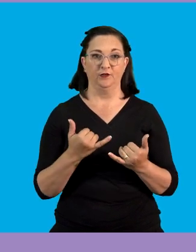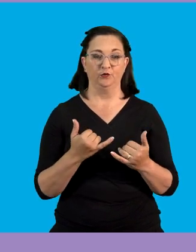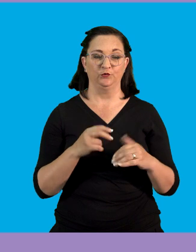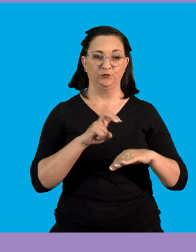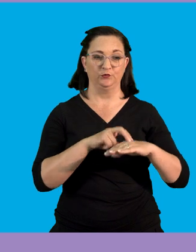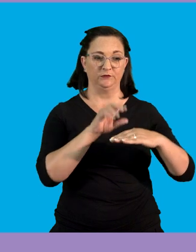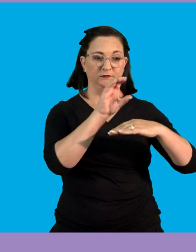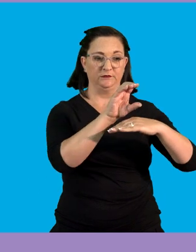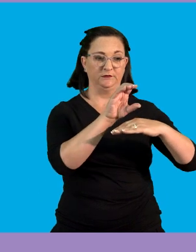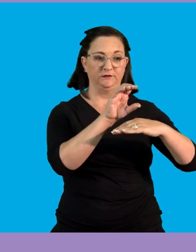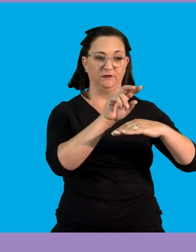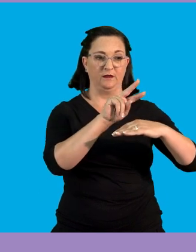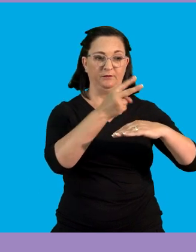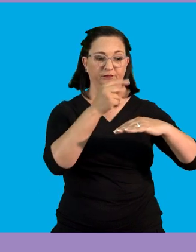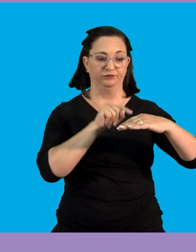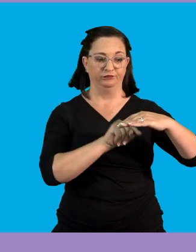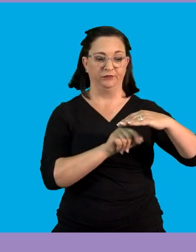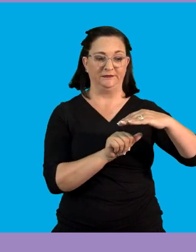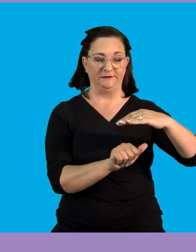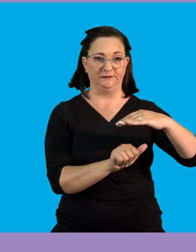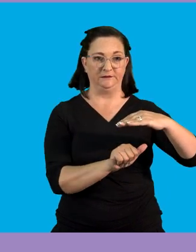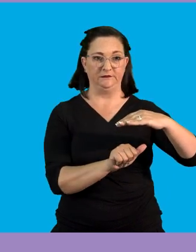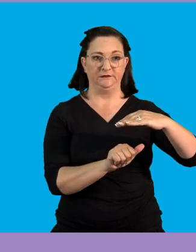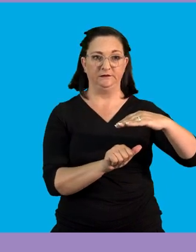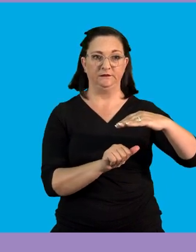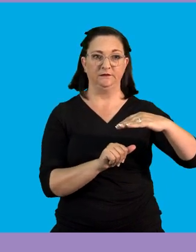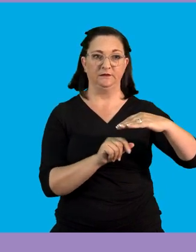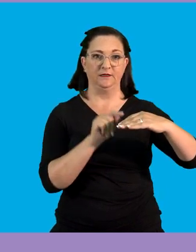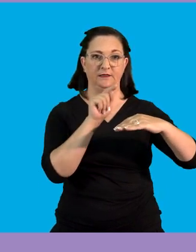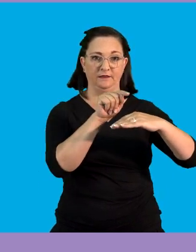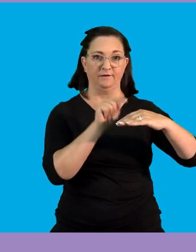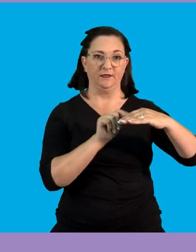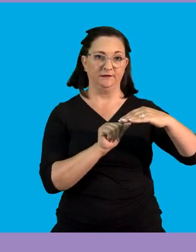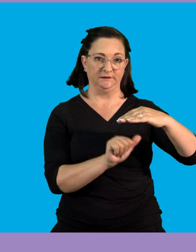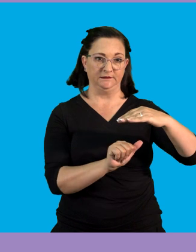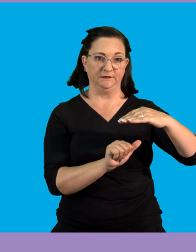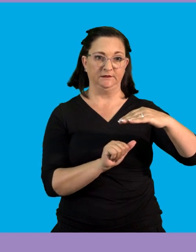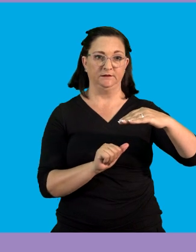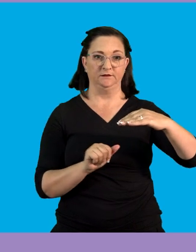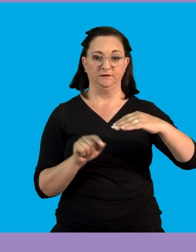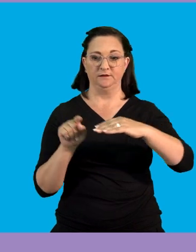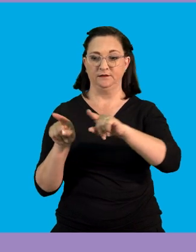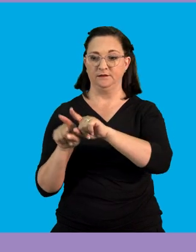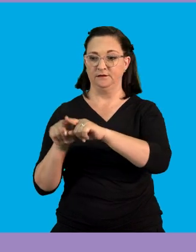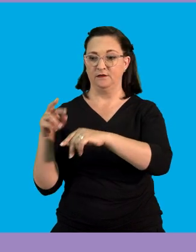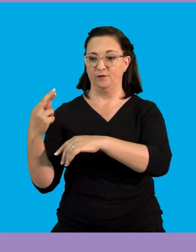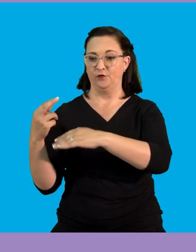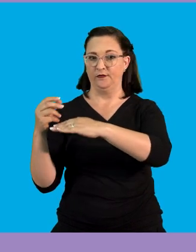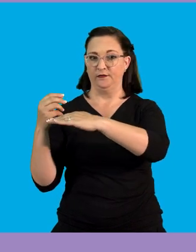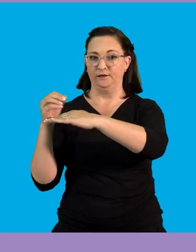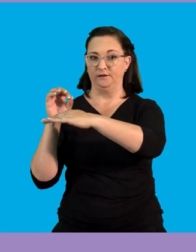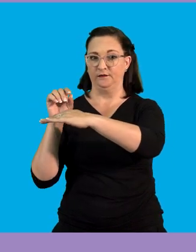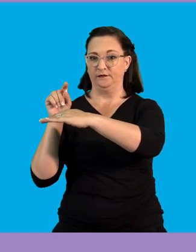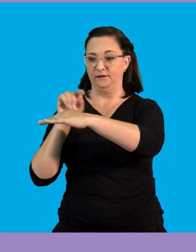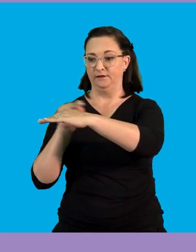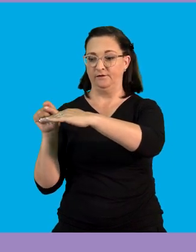And therefore, the multiplicative inverse of 6 is a sixth, which means we'll divide by 6 on the left,